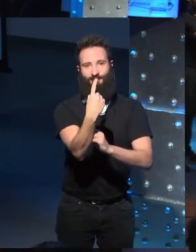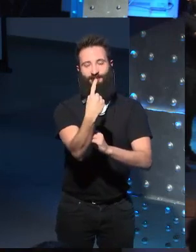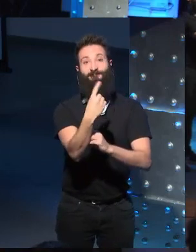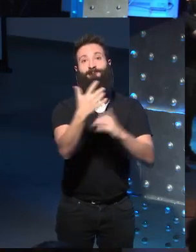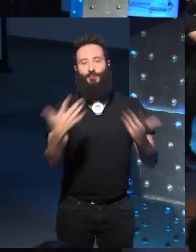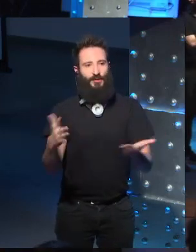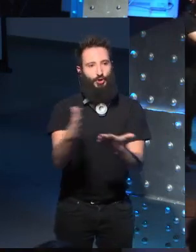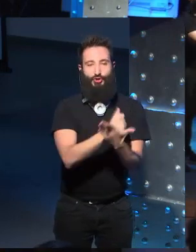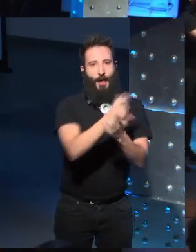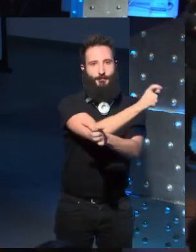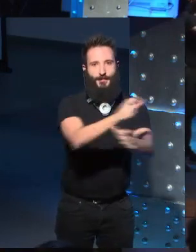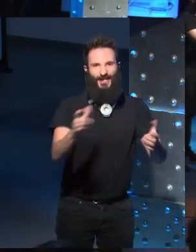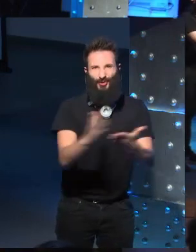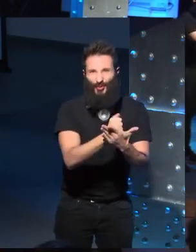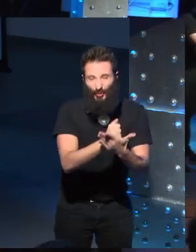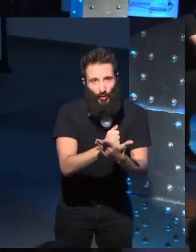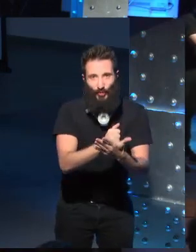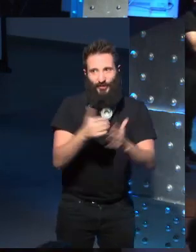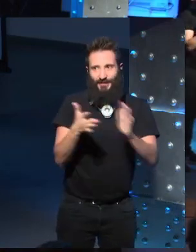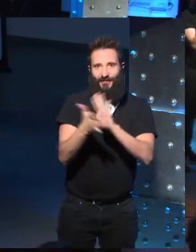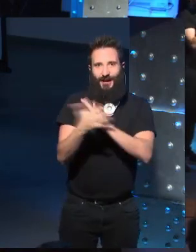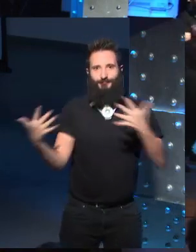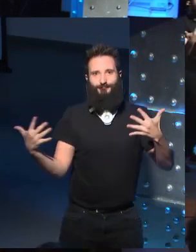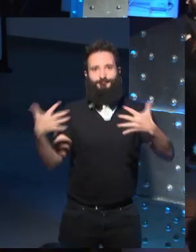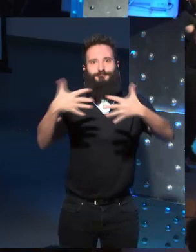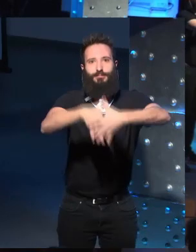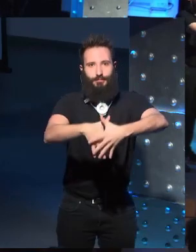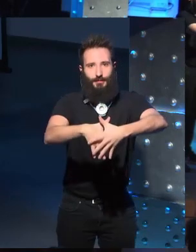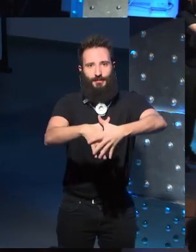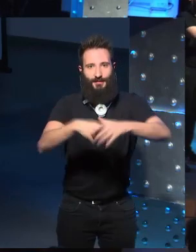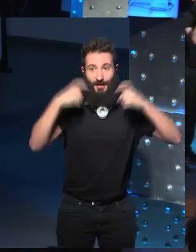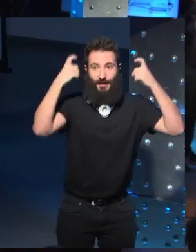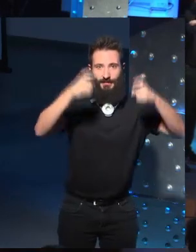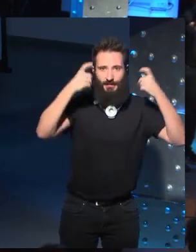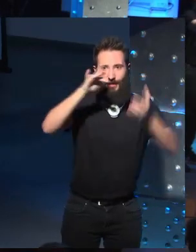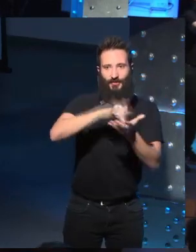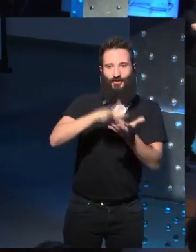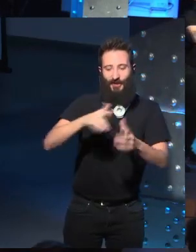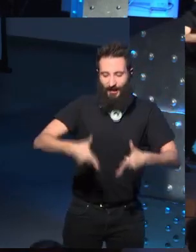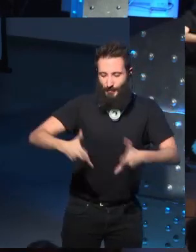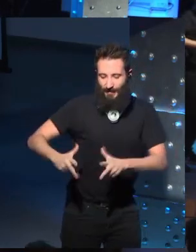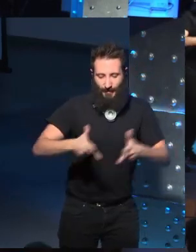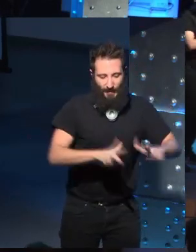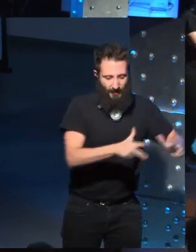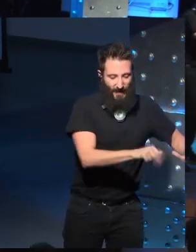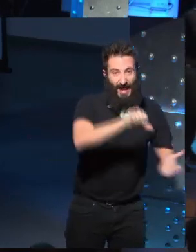crush you and you'll be extremely hot in the end. This is exactly what happens in these clouds. You have small